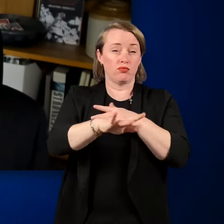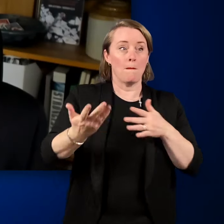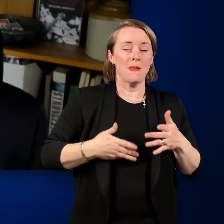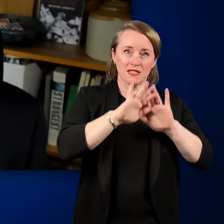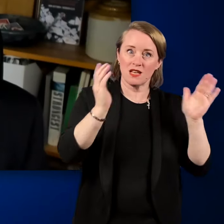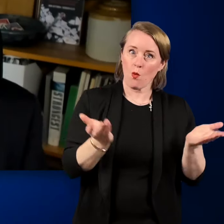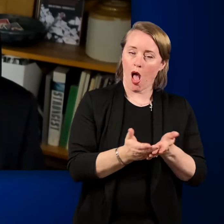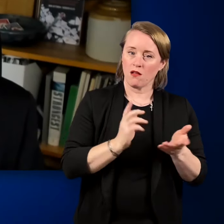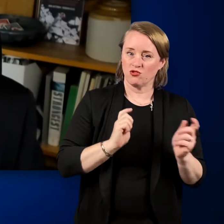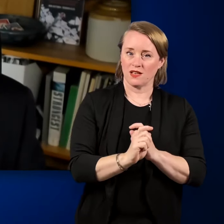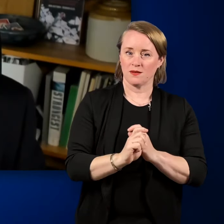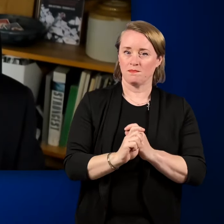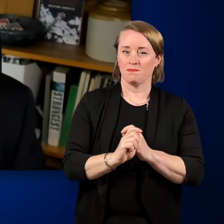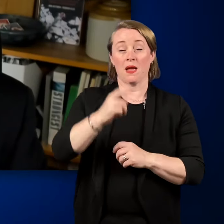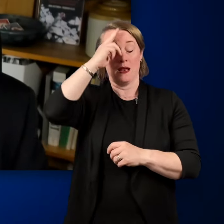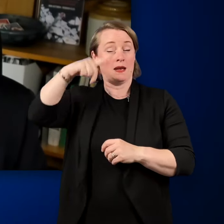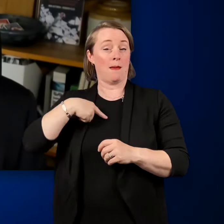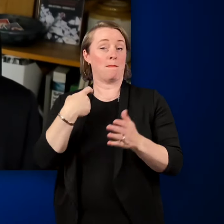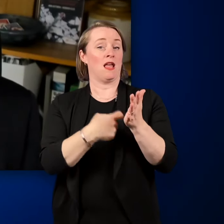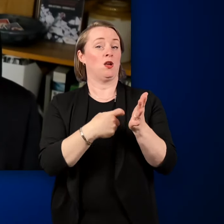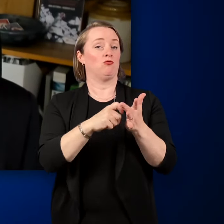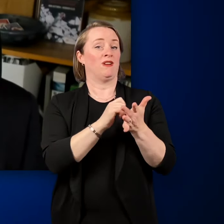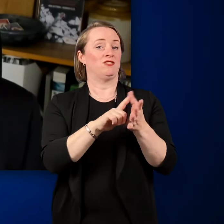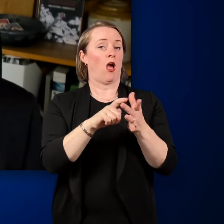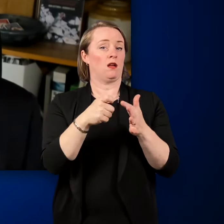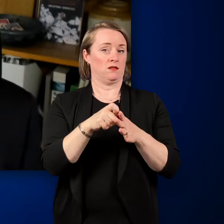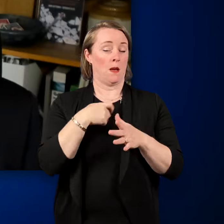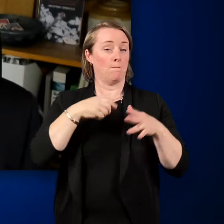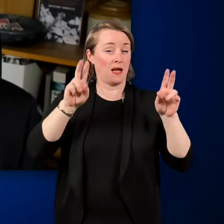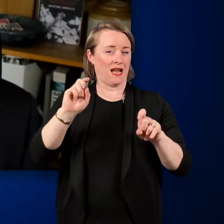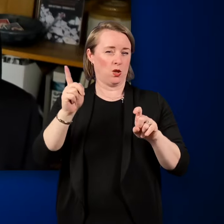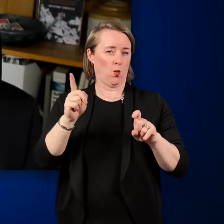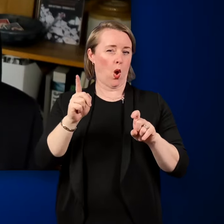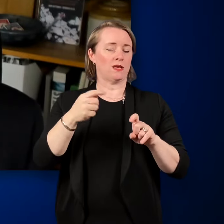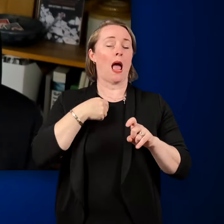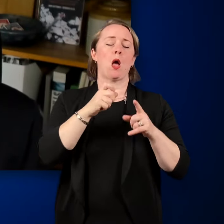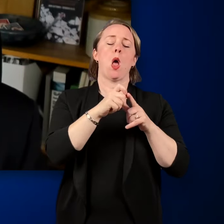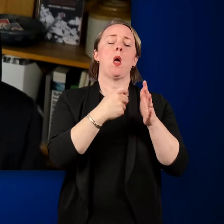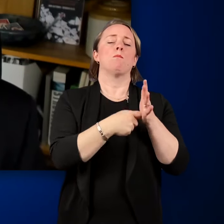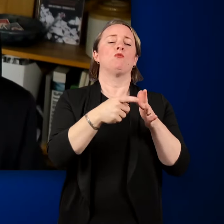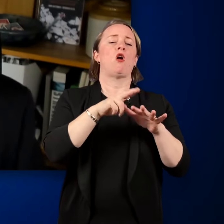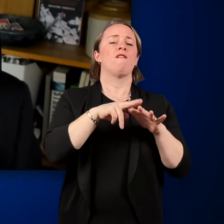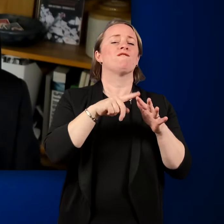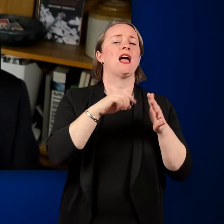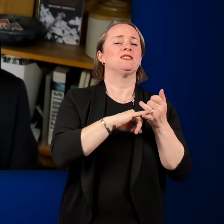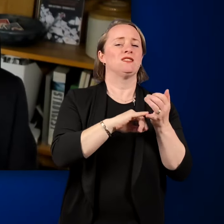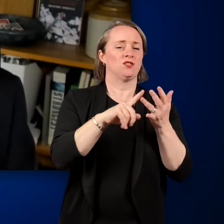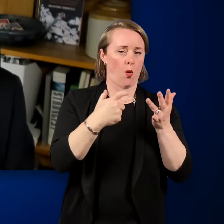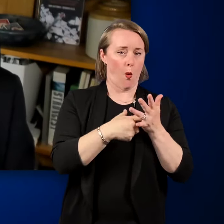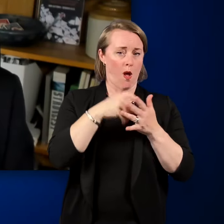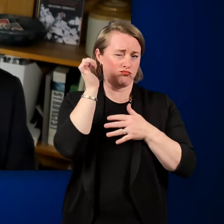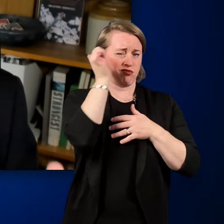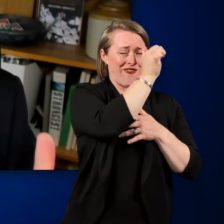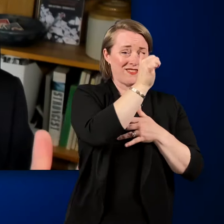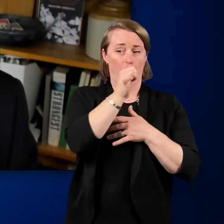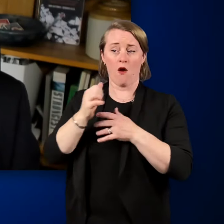Hello, my name's Richard. I've got a wonderful title, Professor of Supply Chain Strategy. But what on earth does that